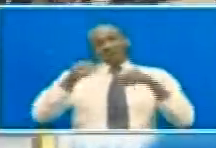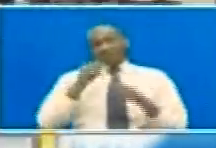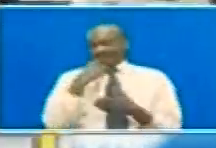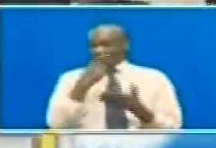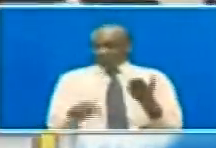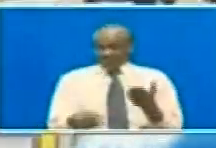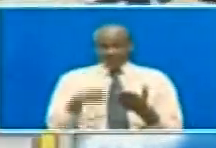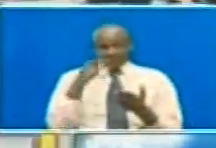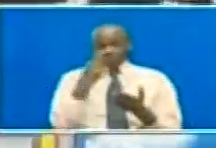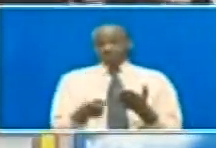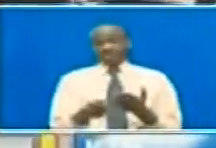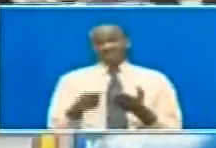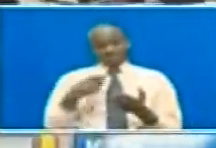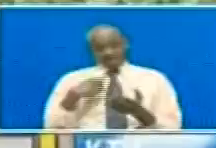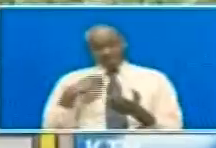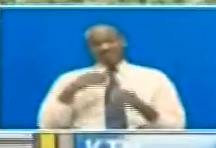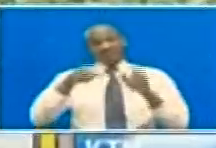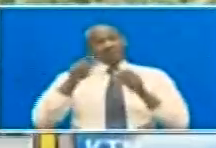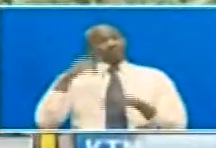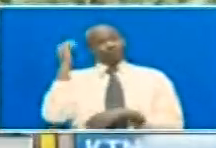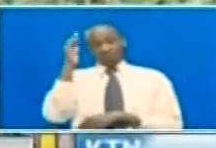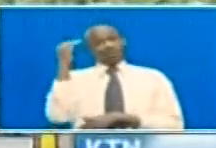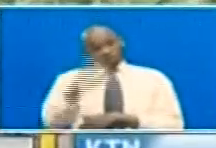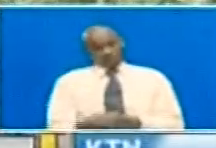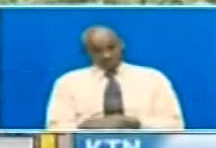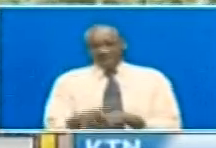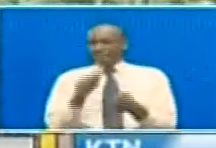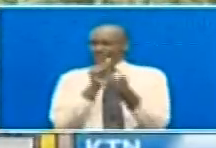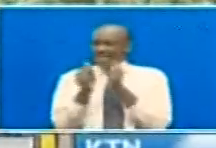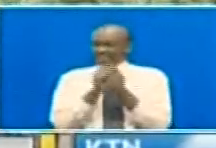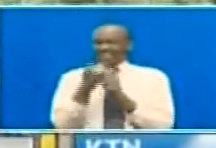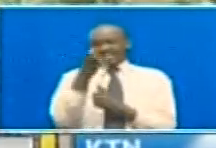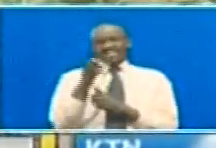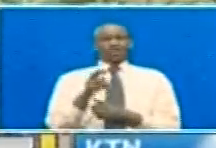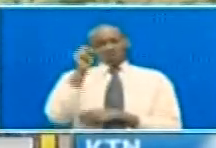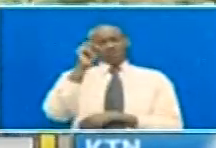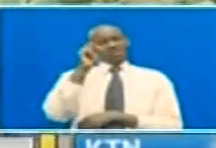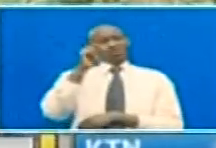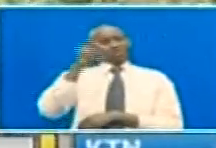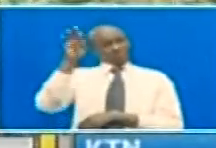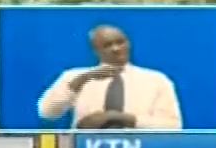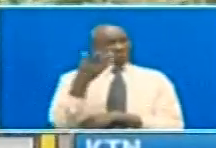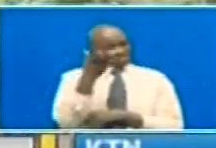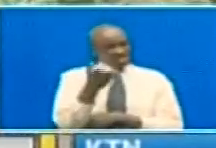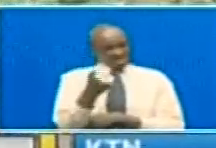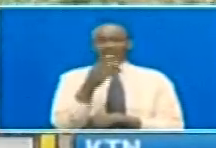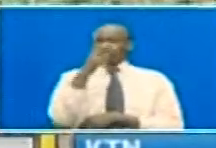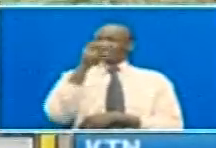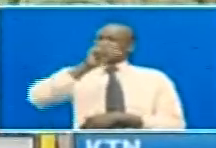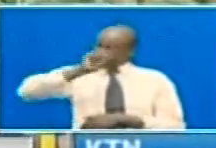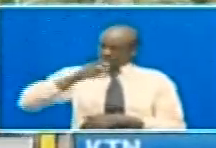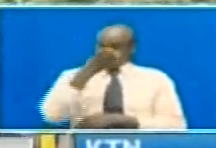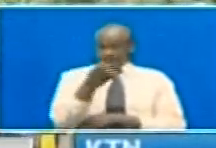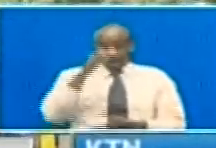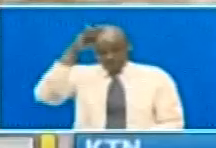stand, they will be pushed out of farming. Maize production in the North Rift region has declined from 20 million bags to